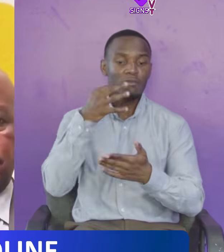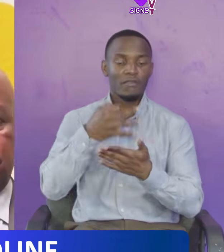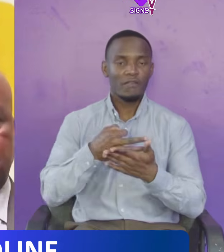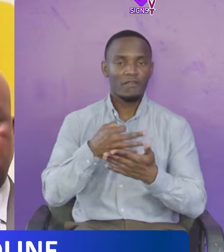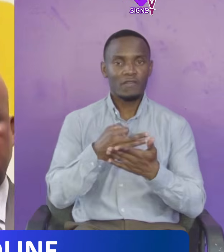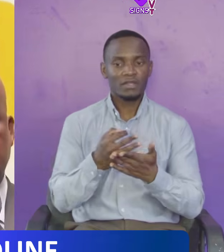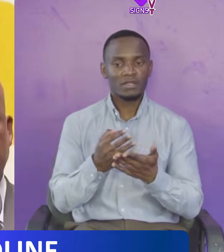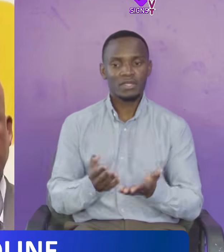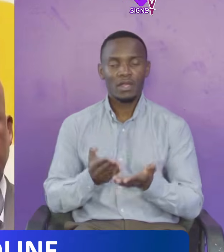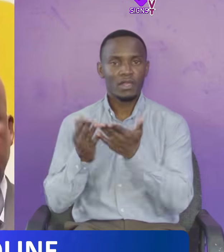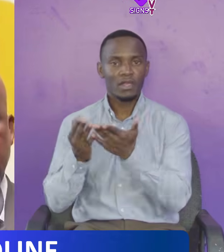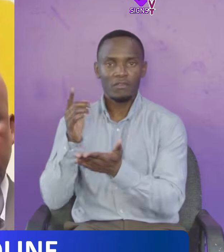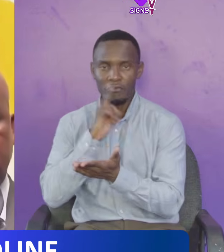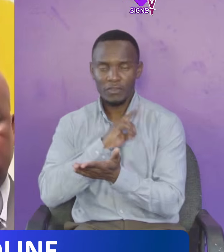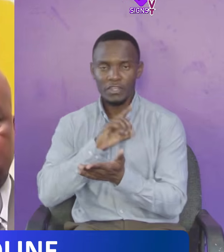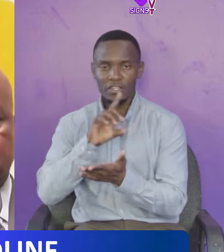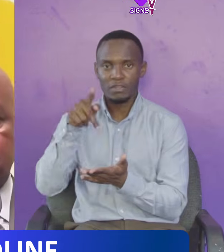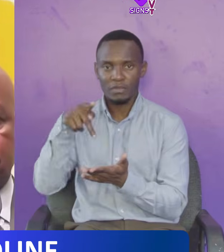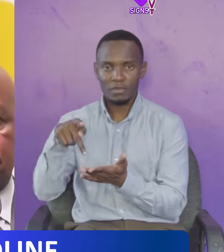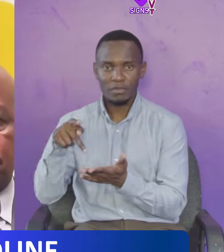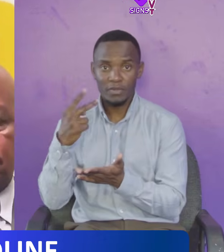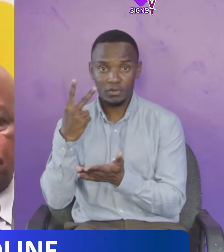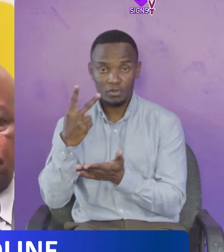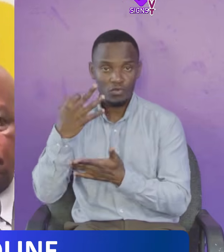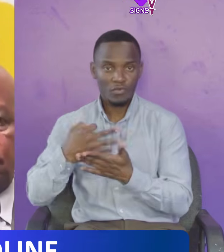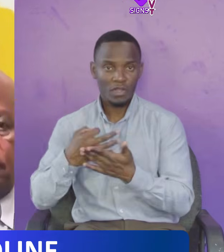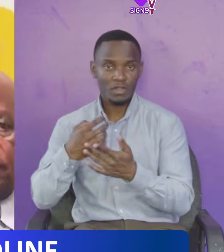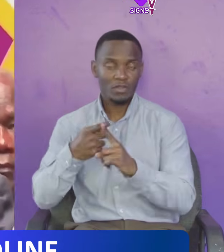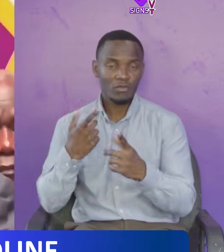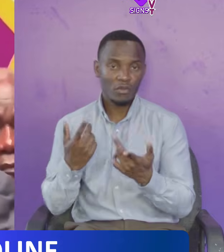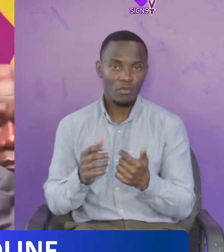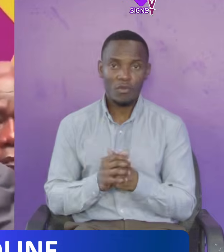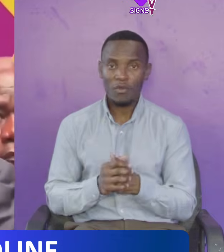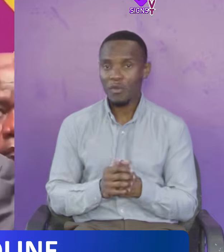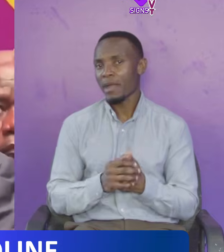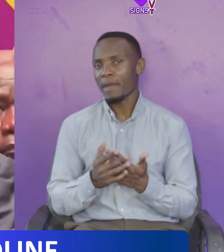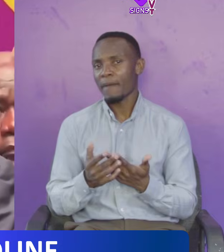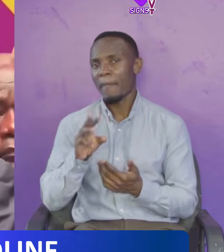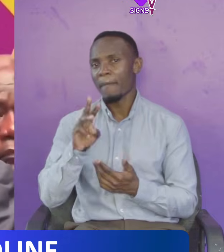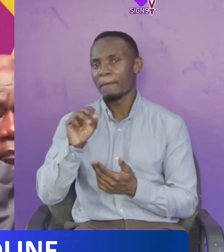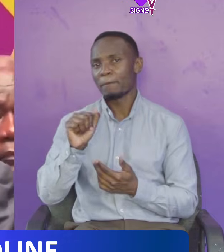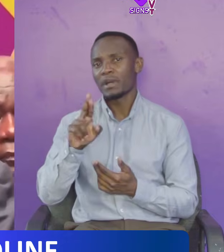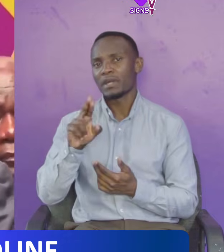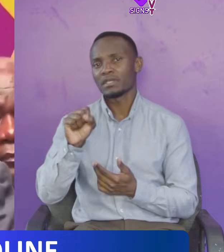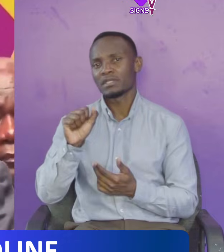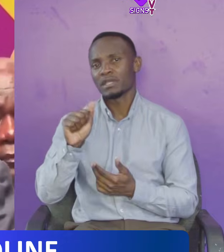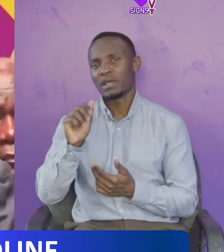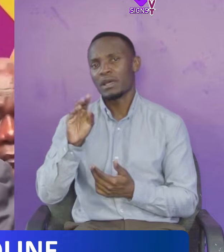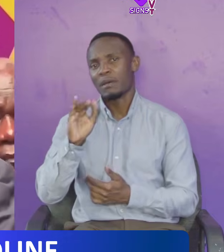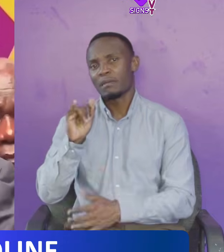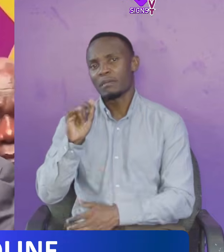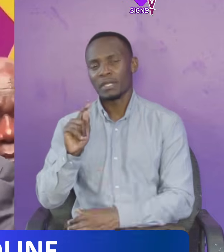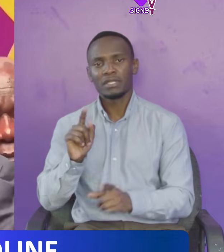Marsabit County. There are 2 files we are just concluding, one on Mandera County and another one on